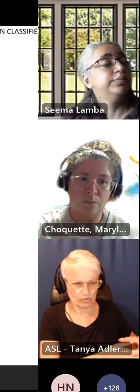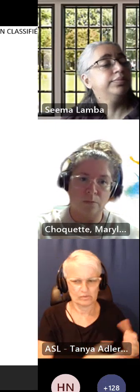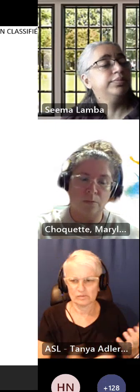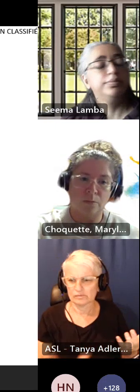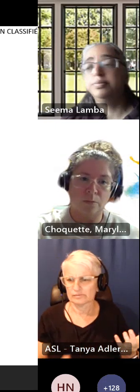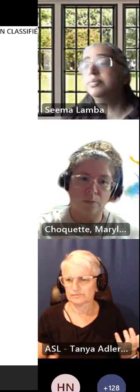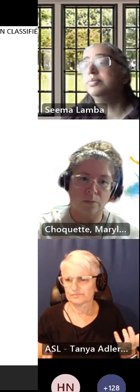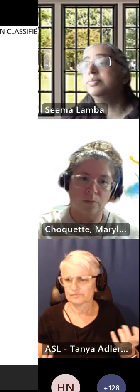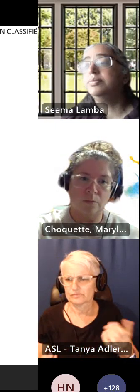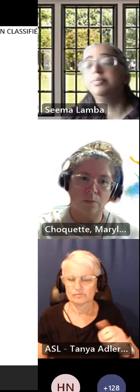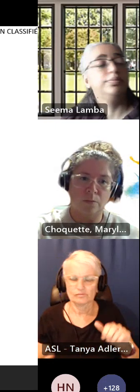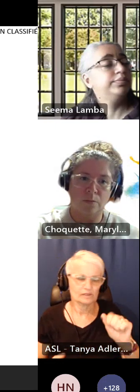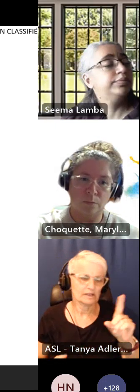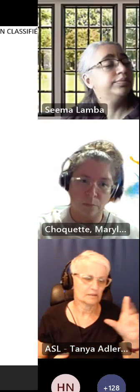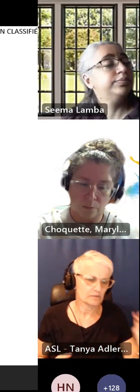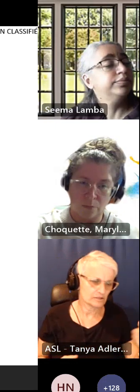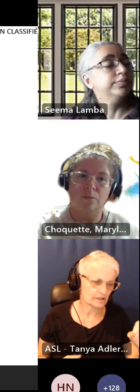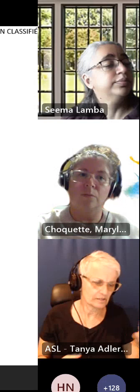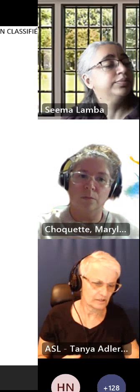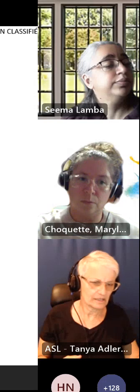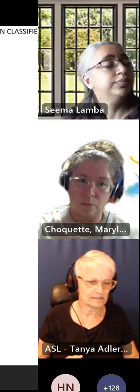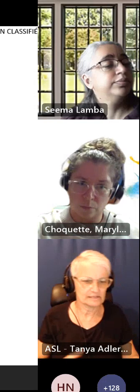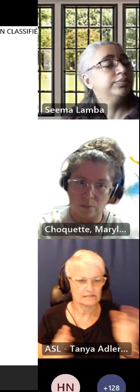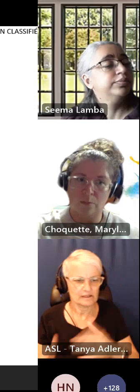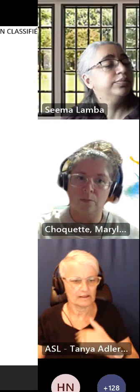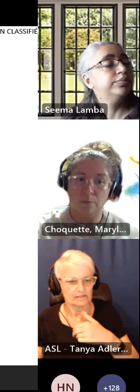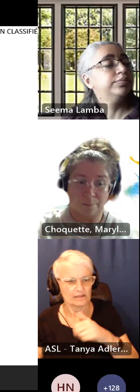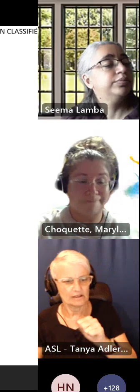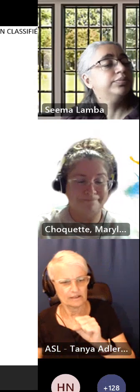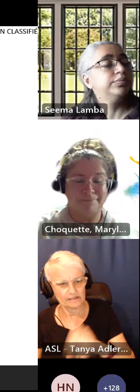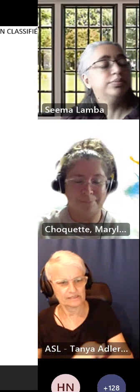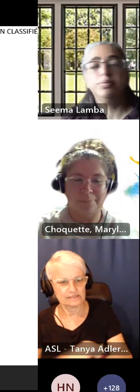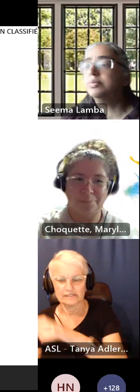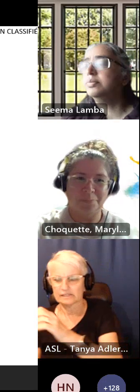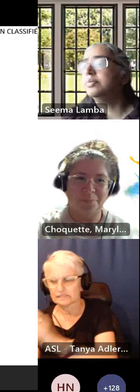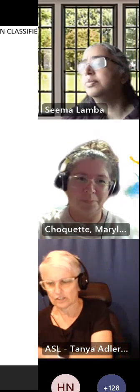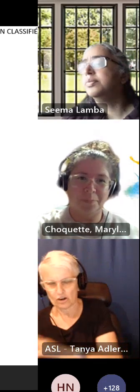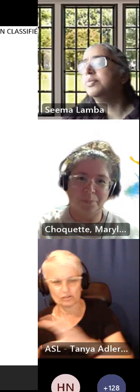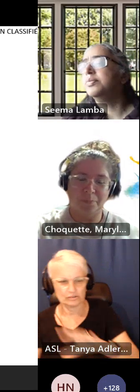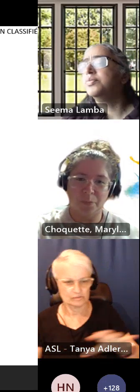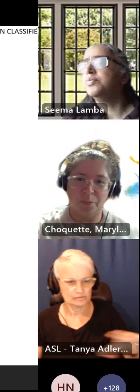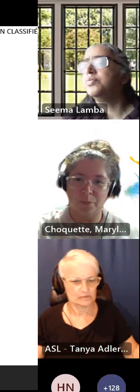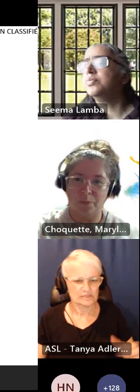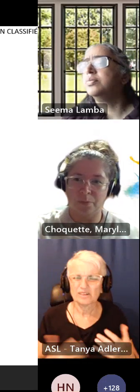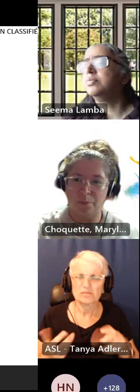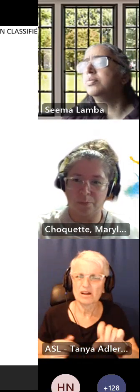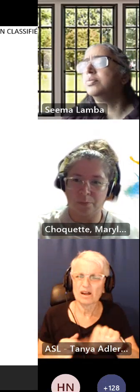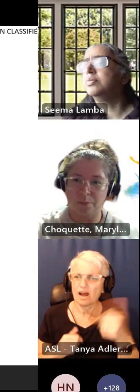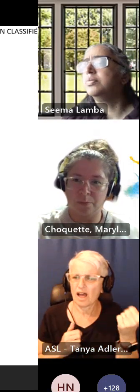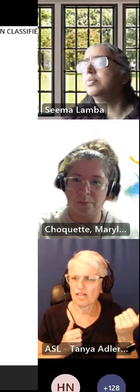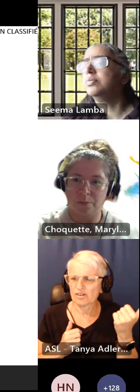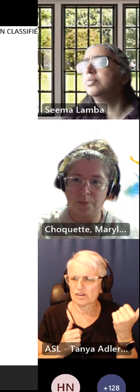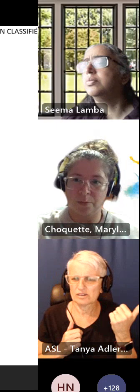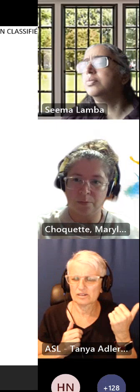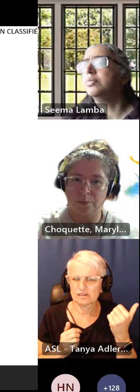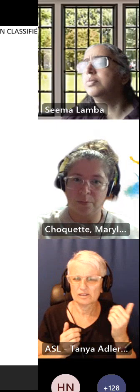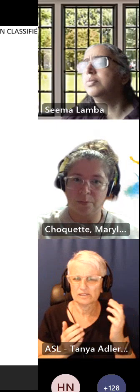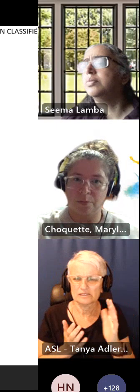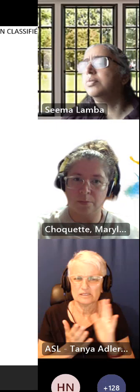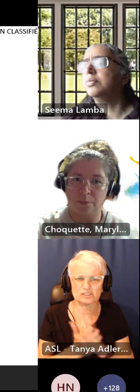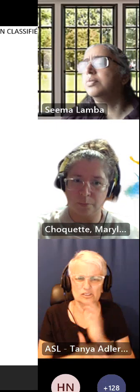say, administrative and FS, we're looking at the ASs and the CRs and so on. But other documents that we've